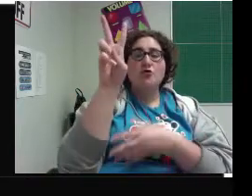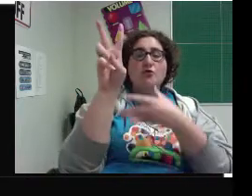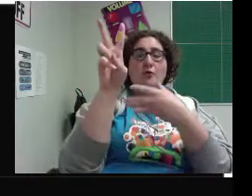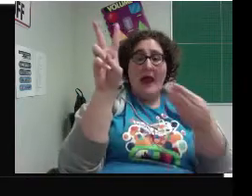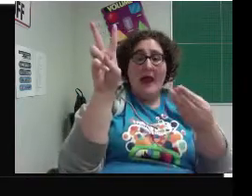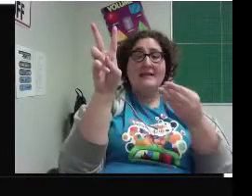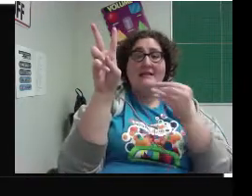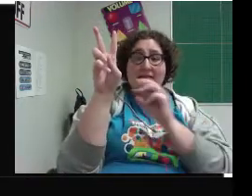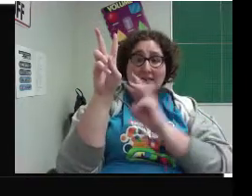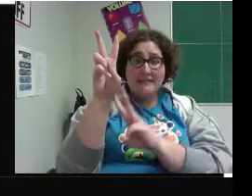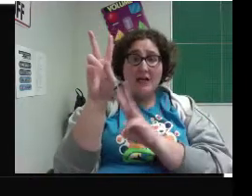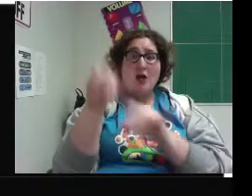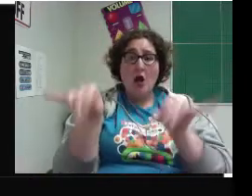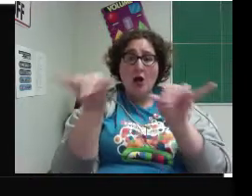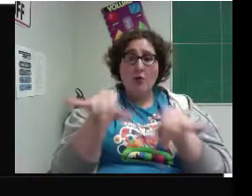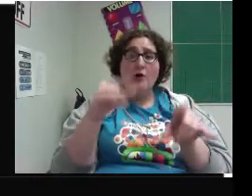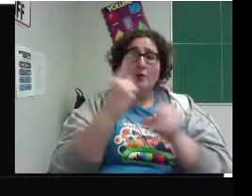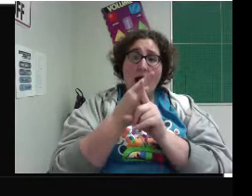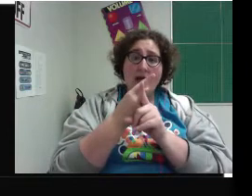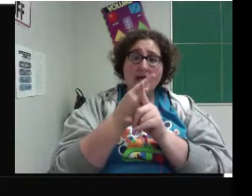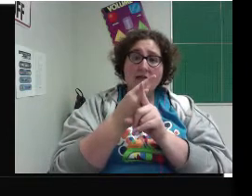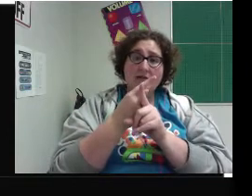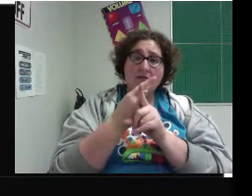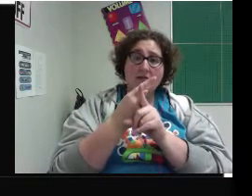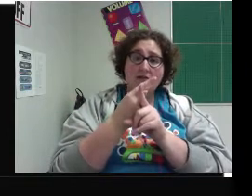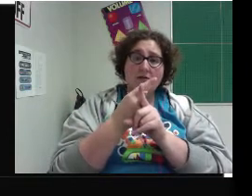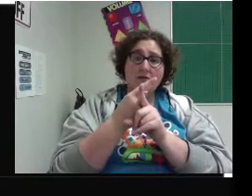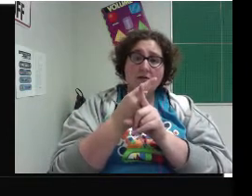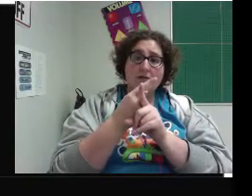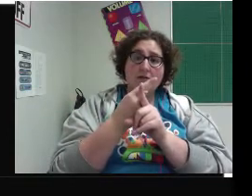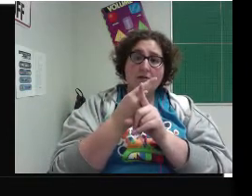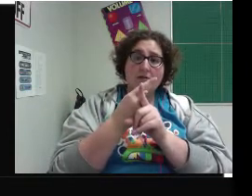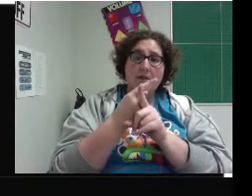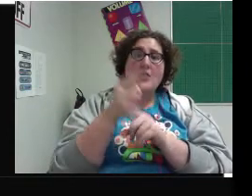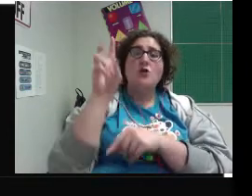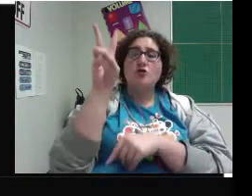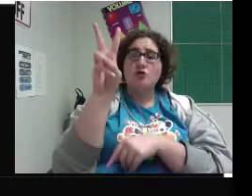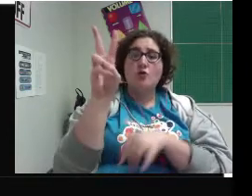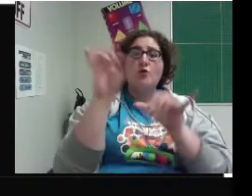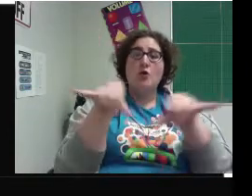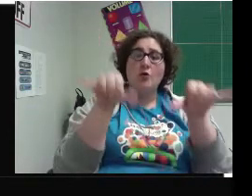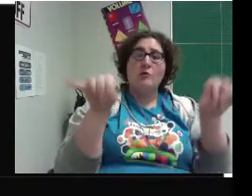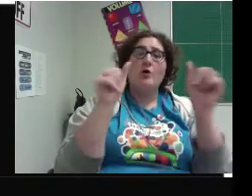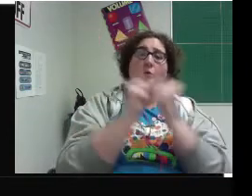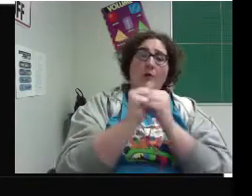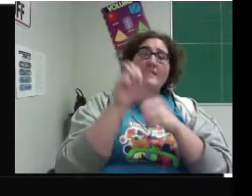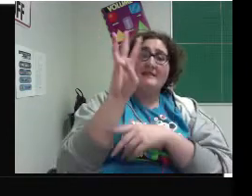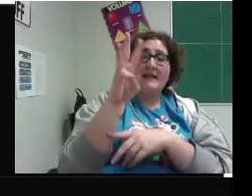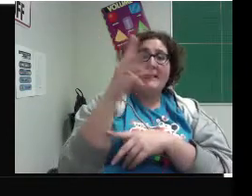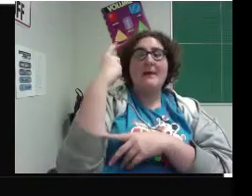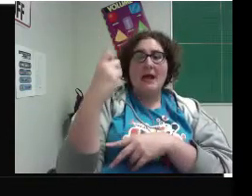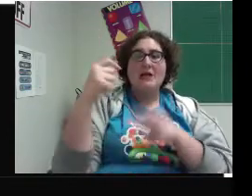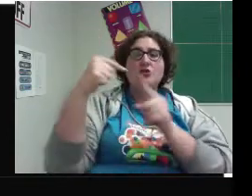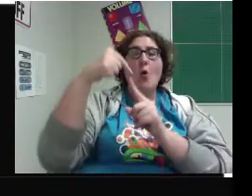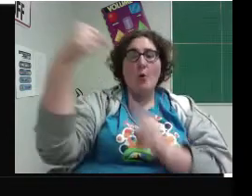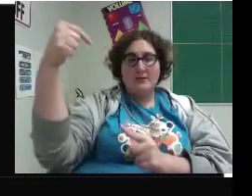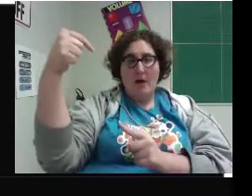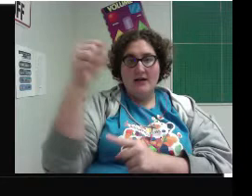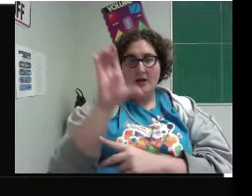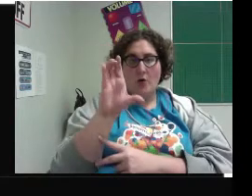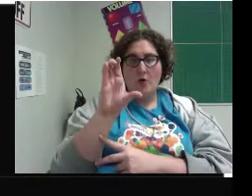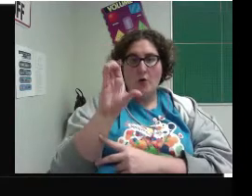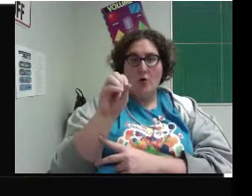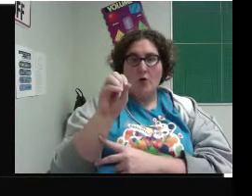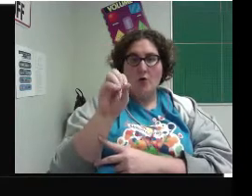even that, I know that, well, 2 would be, let me go with this. 2 is congruent to angle 6 because of corresponding angles. Angle 2 has